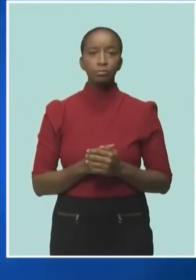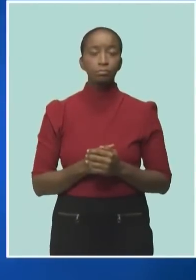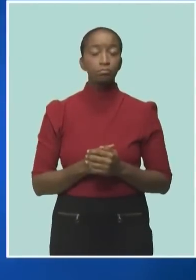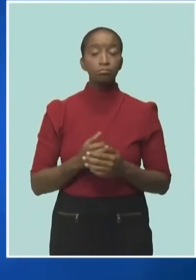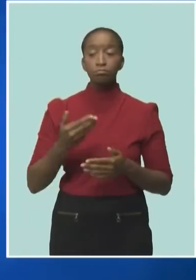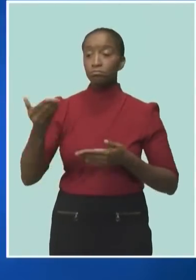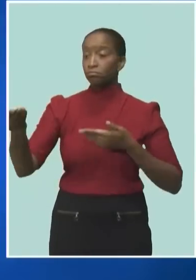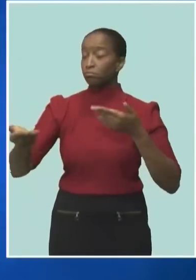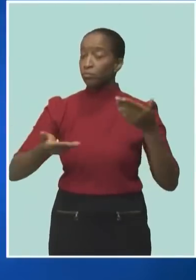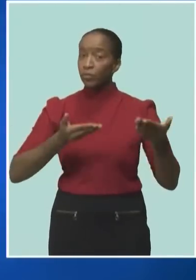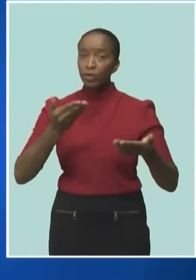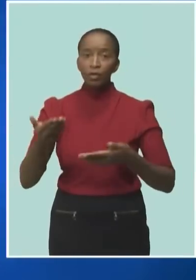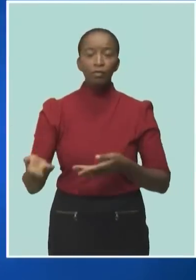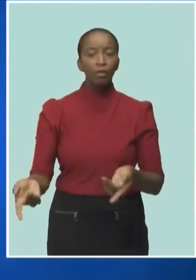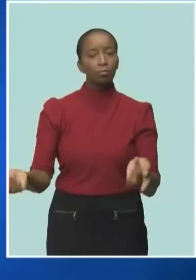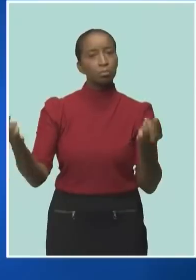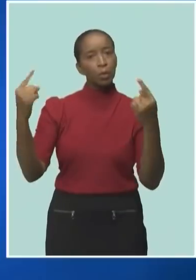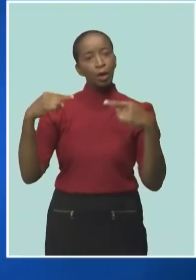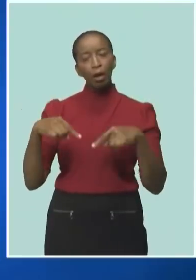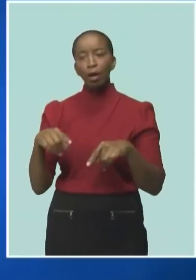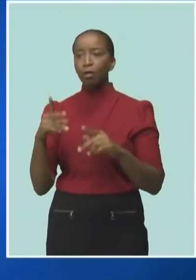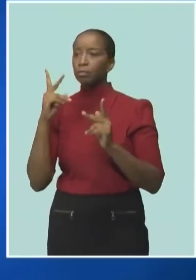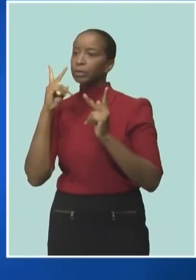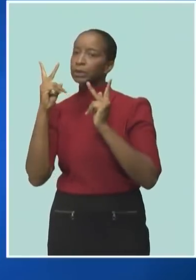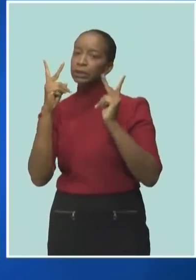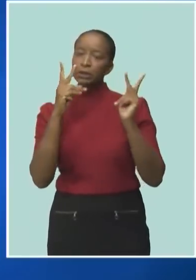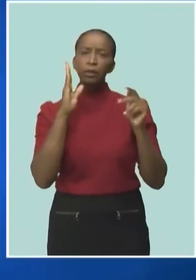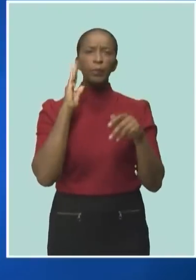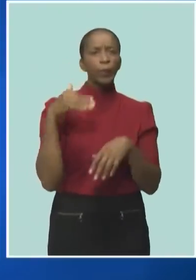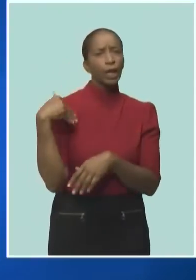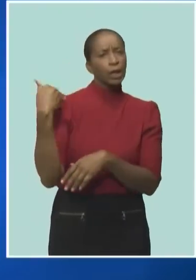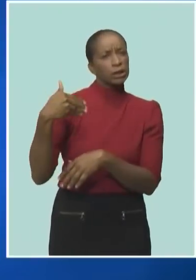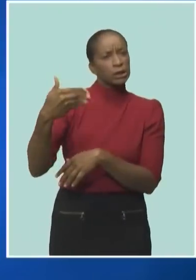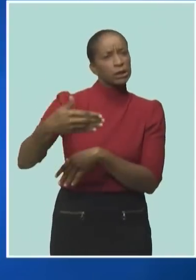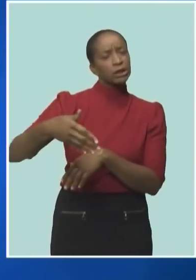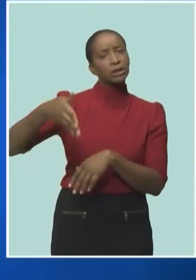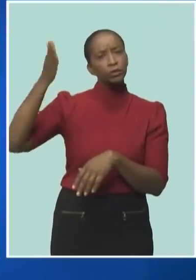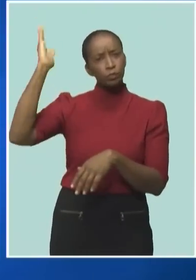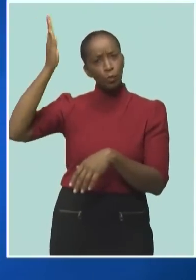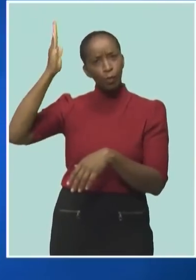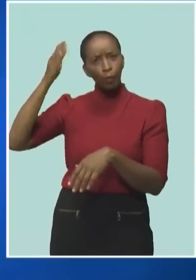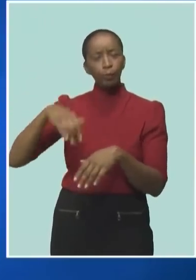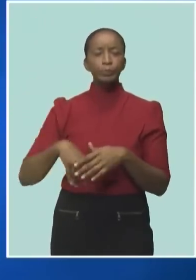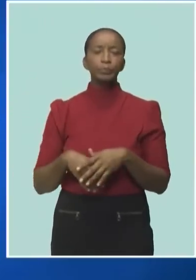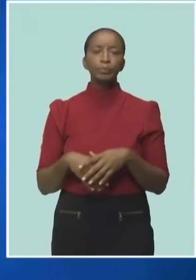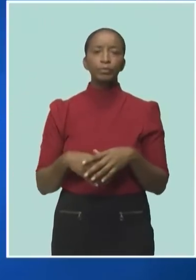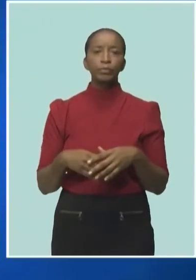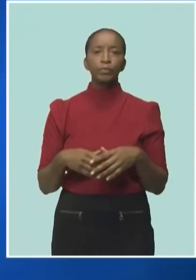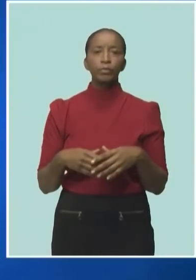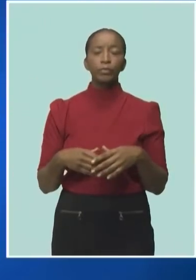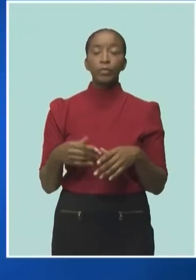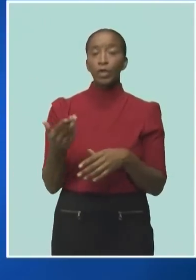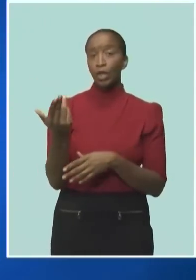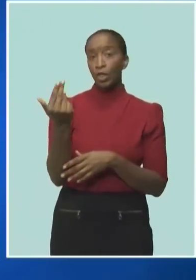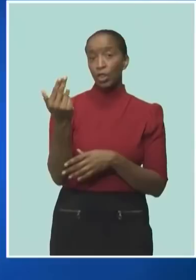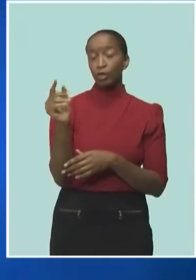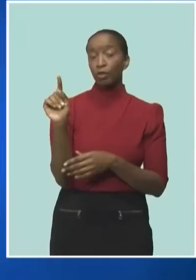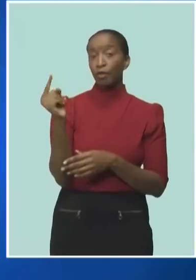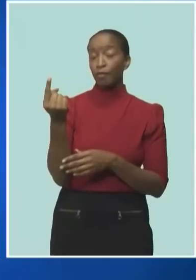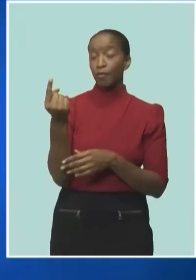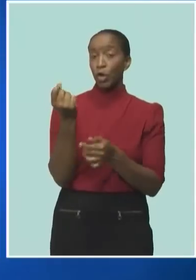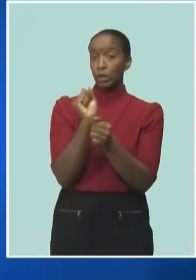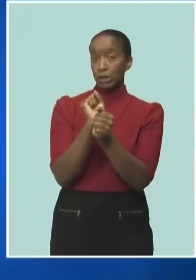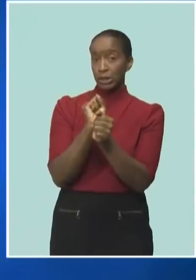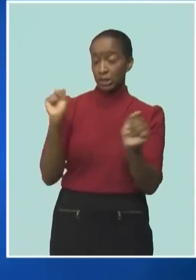wonderful exhibits. We'll be having lectures from time to time. On the 13th, we'll be having our first emancipation